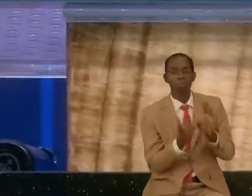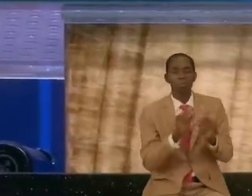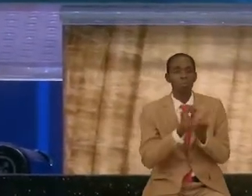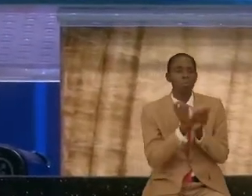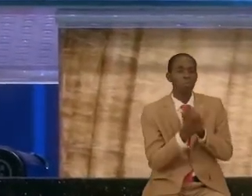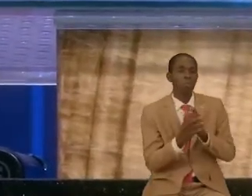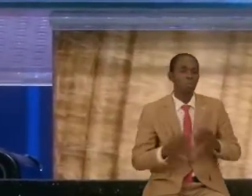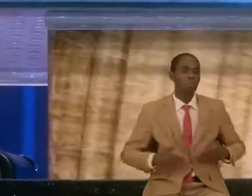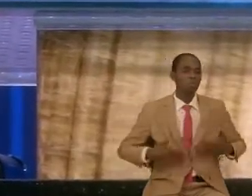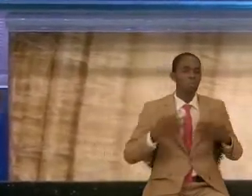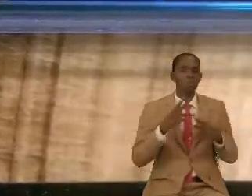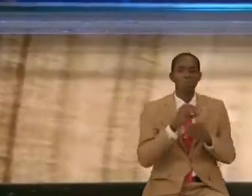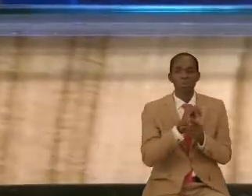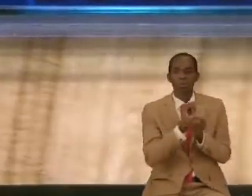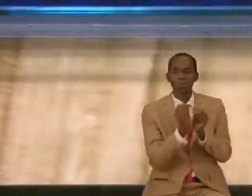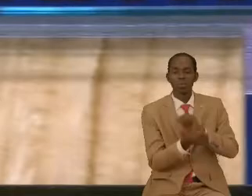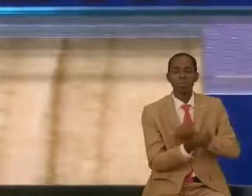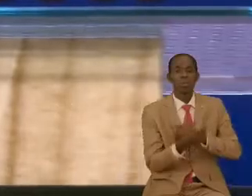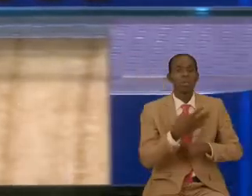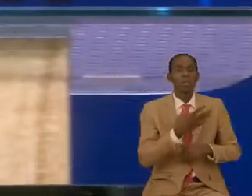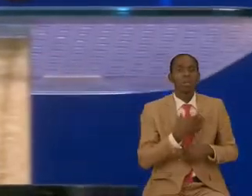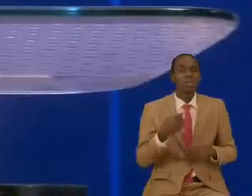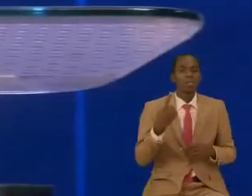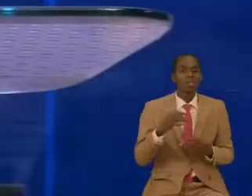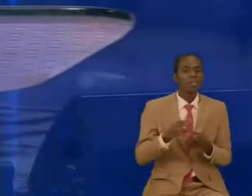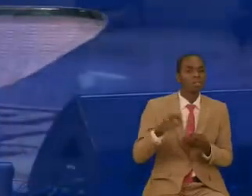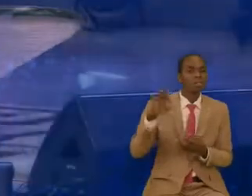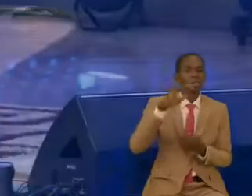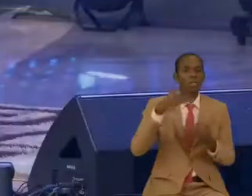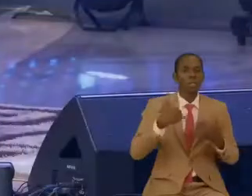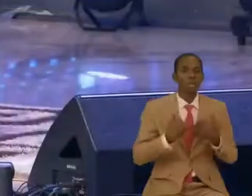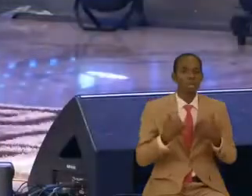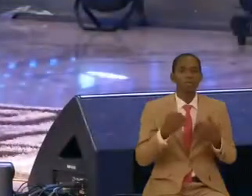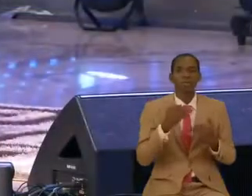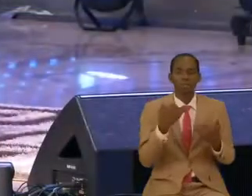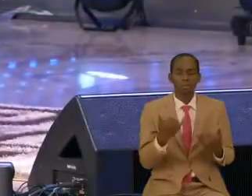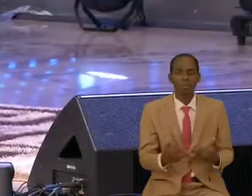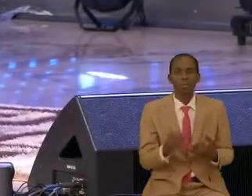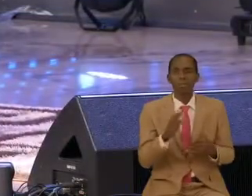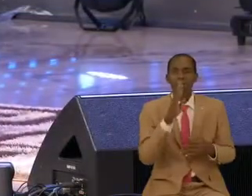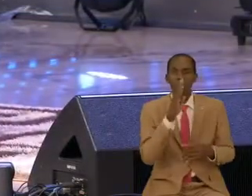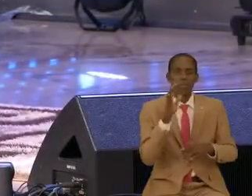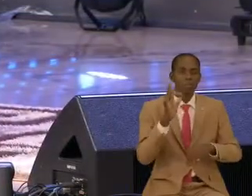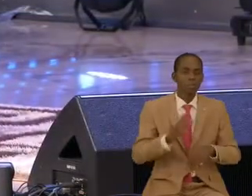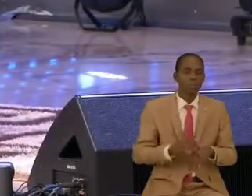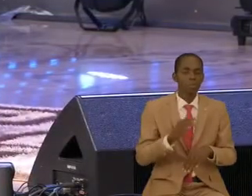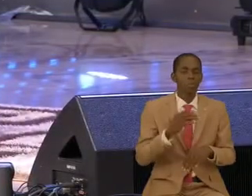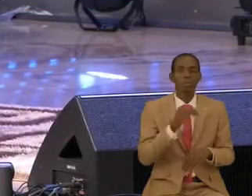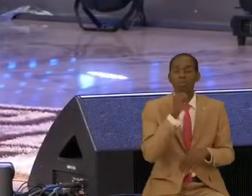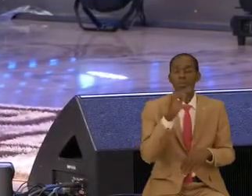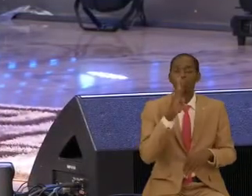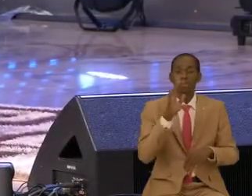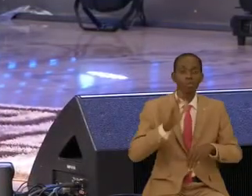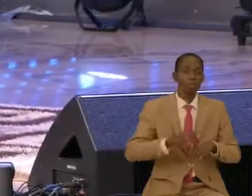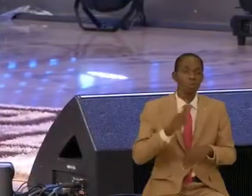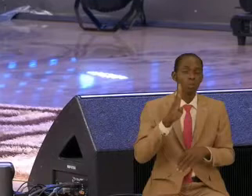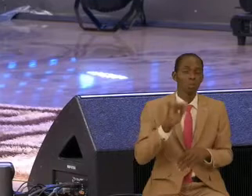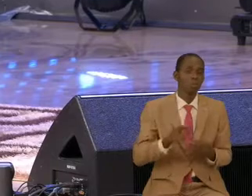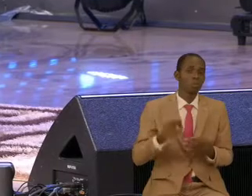life, no transformation, and their spirit had not been touched and transformed by the Lord. All they